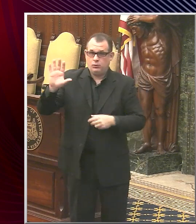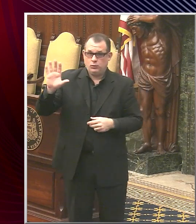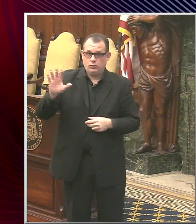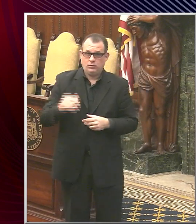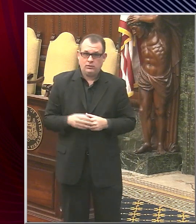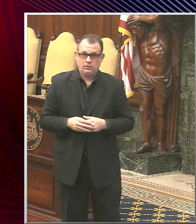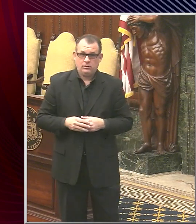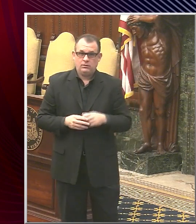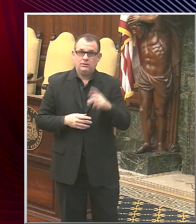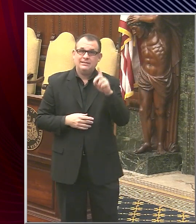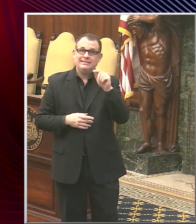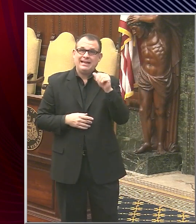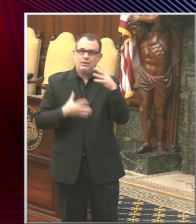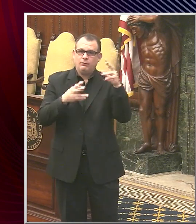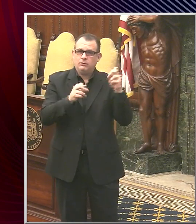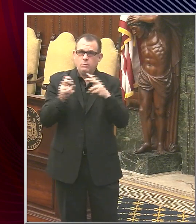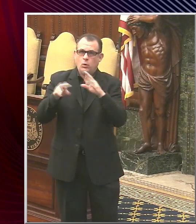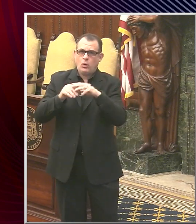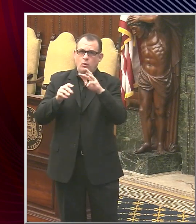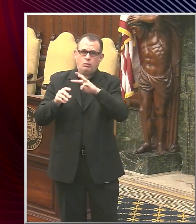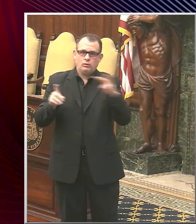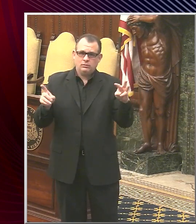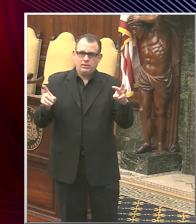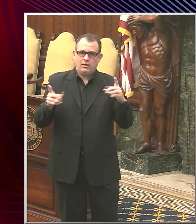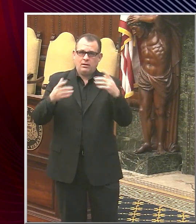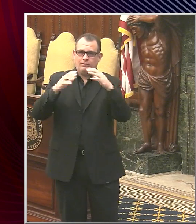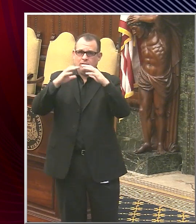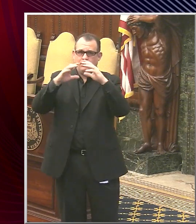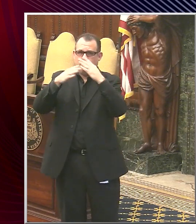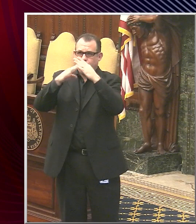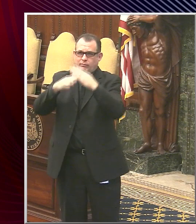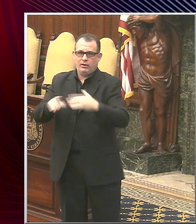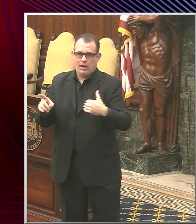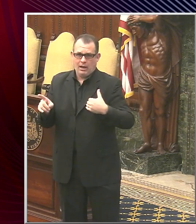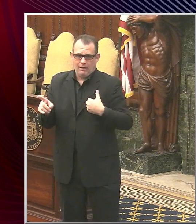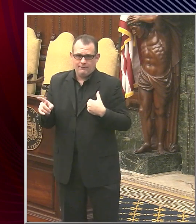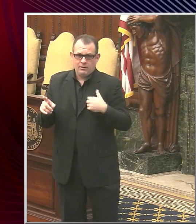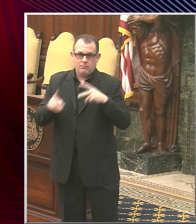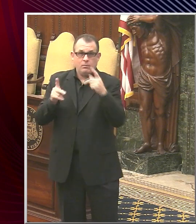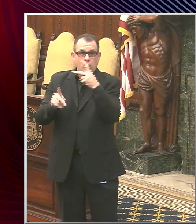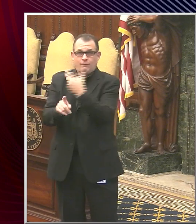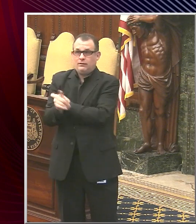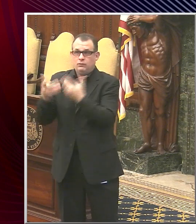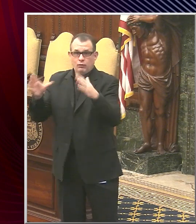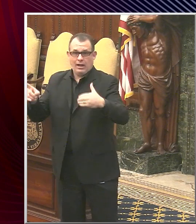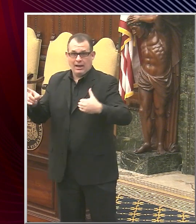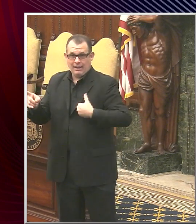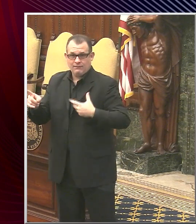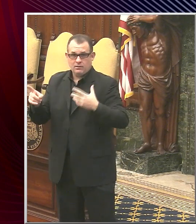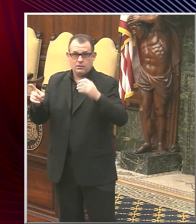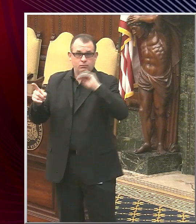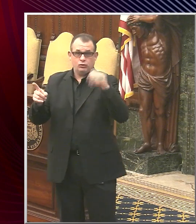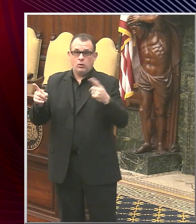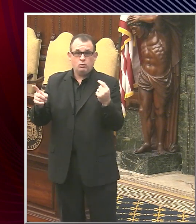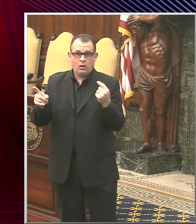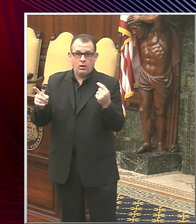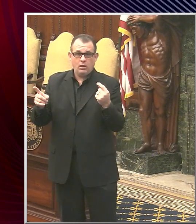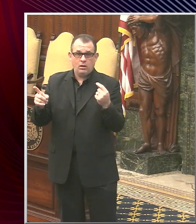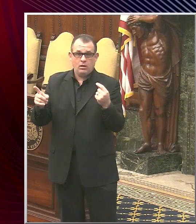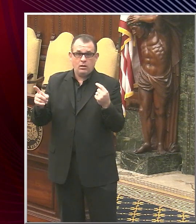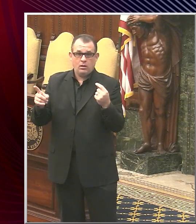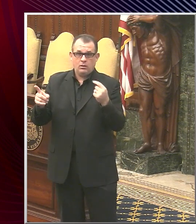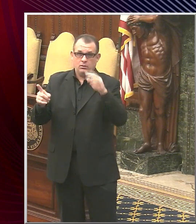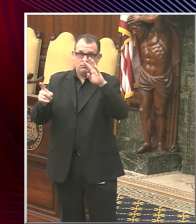posted on our website. And here's the first breakdowns we have of the people who were vaccinated. 19% of these people, their race and ethnicity was